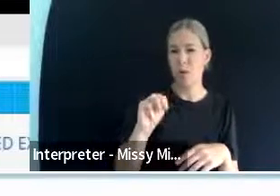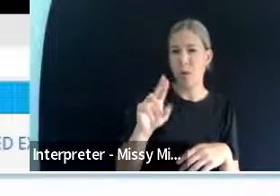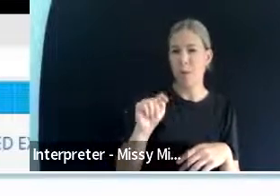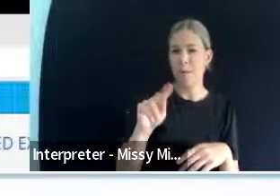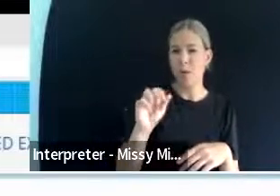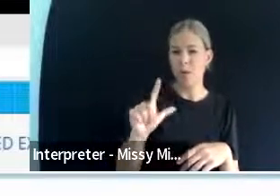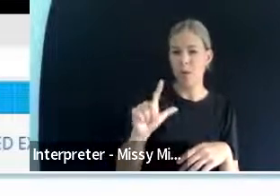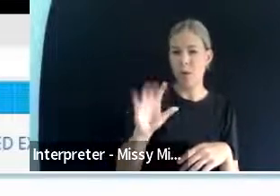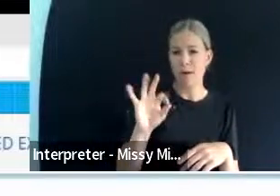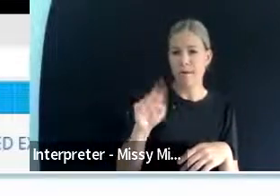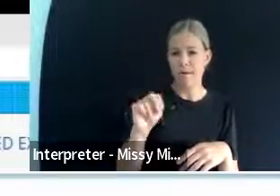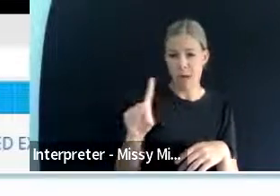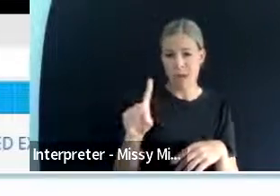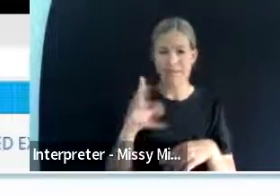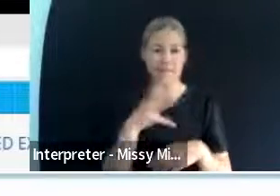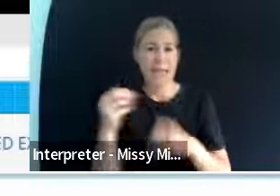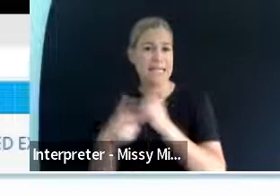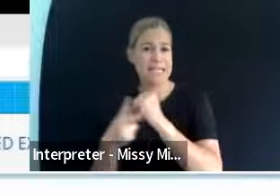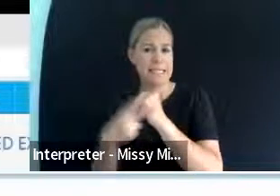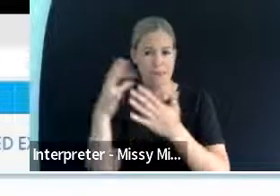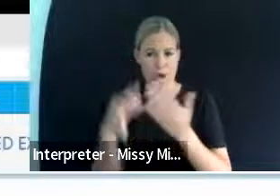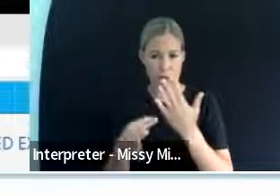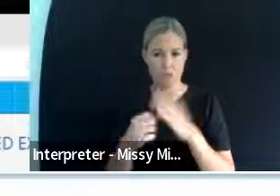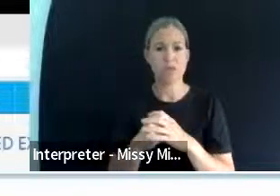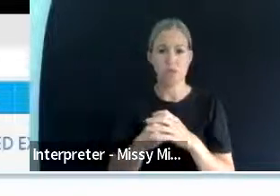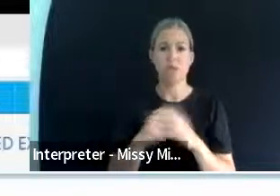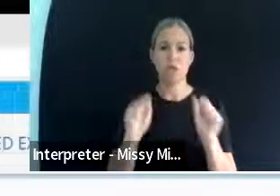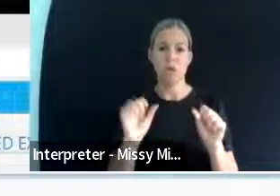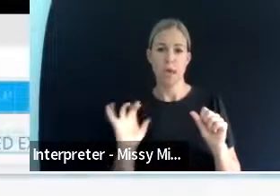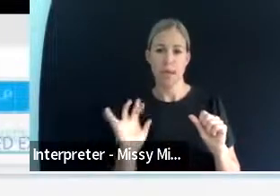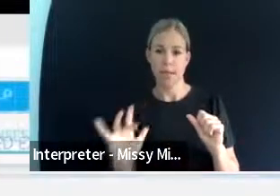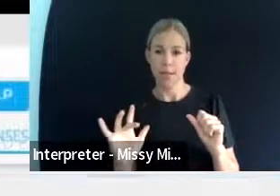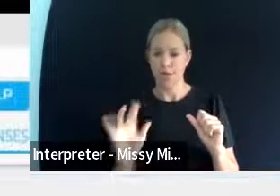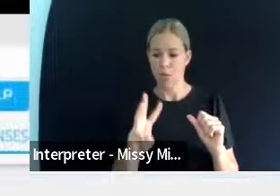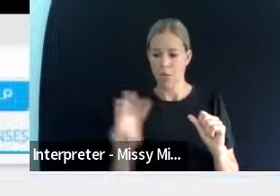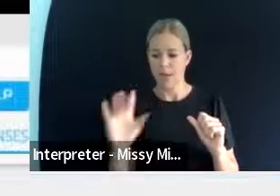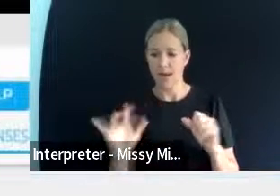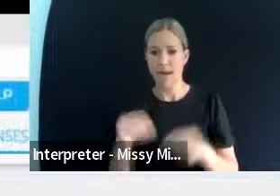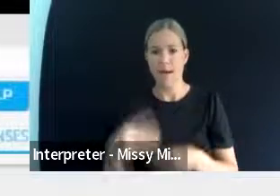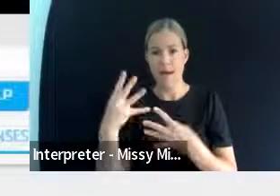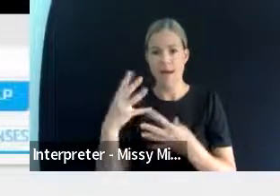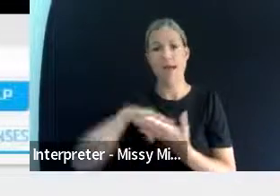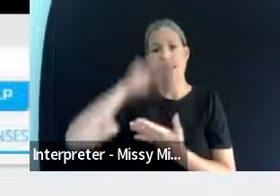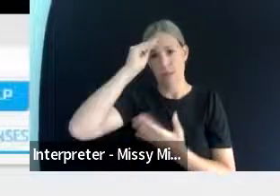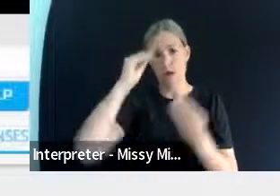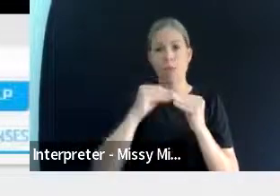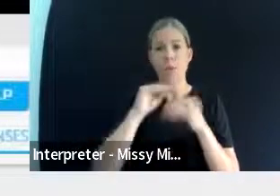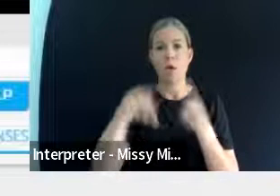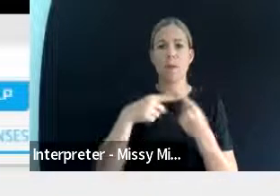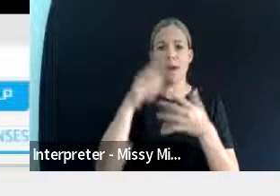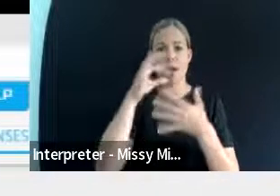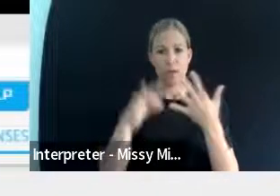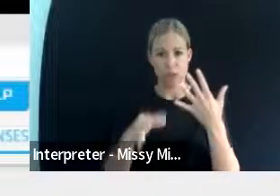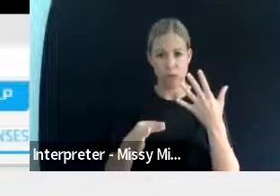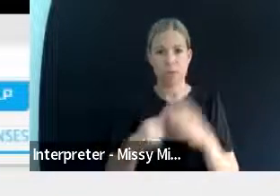option. And you can learn more about those options by clicking here on the website. It's very important to understand that funds